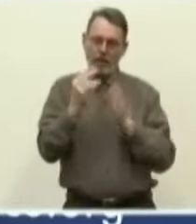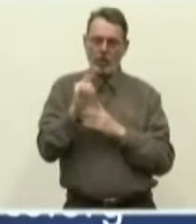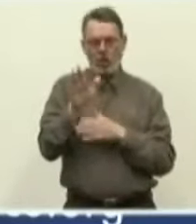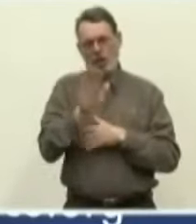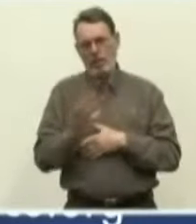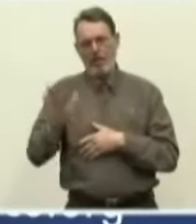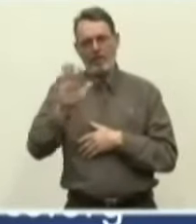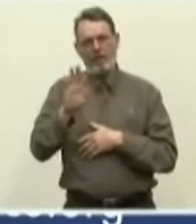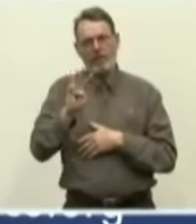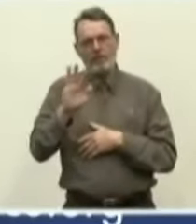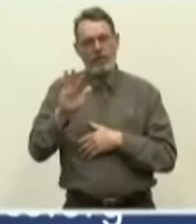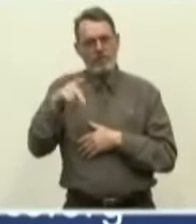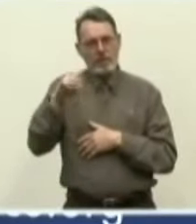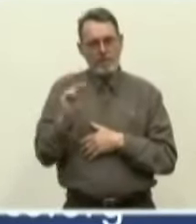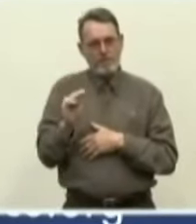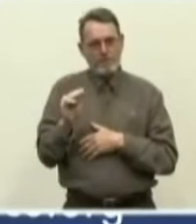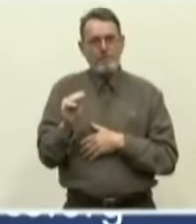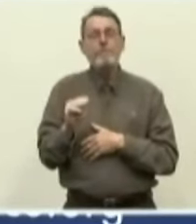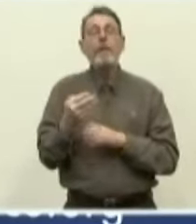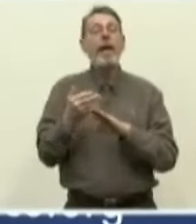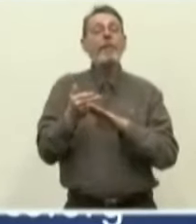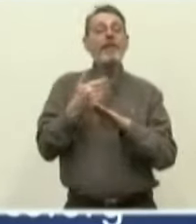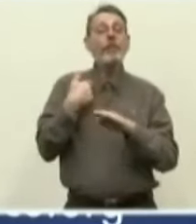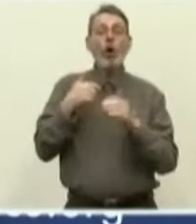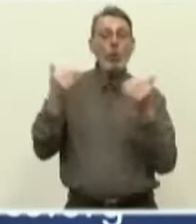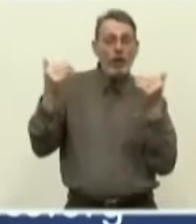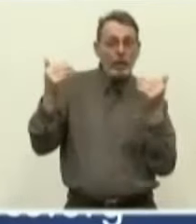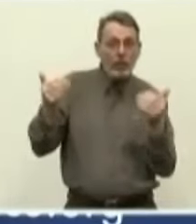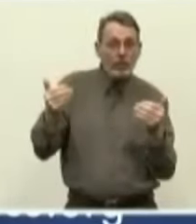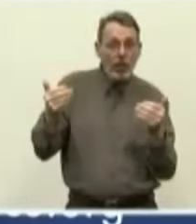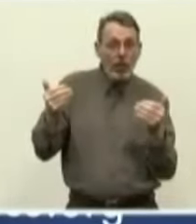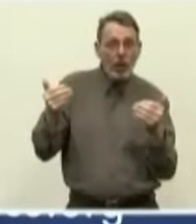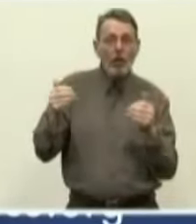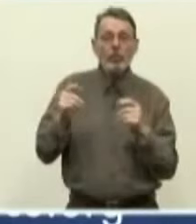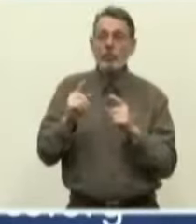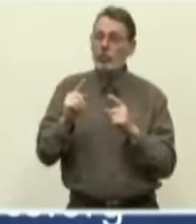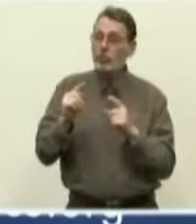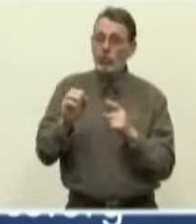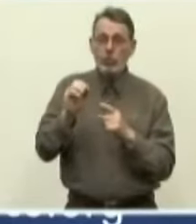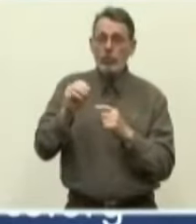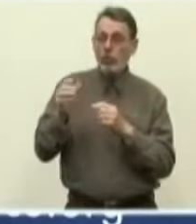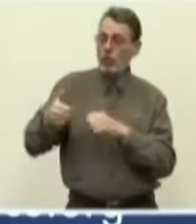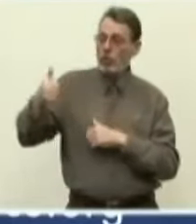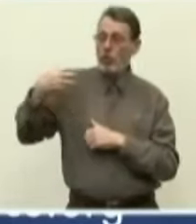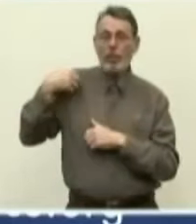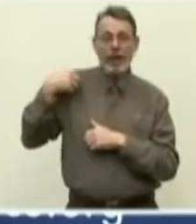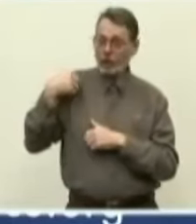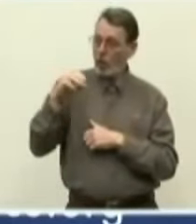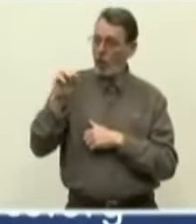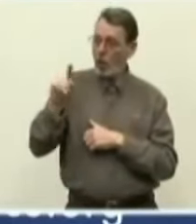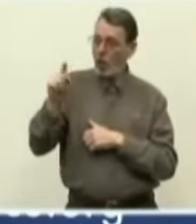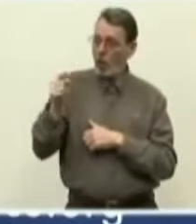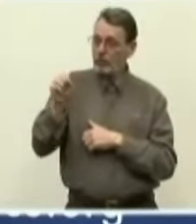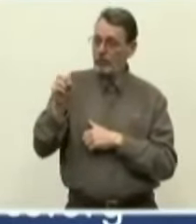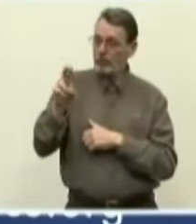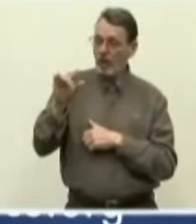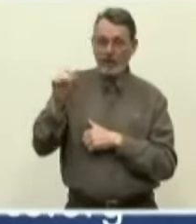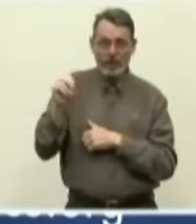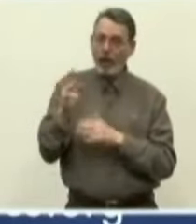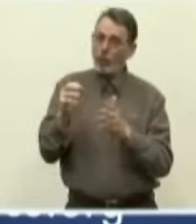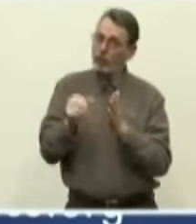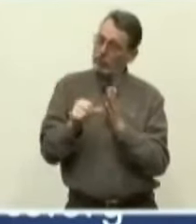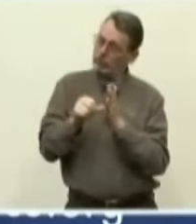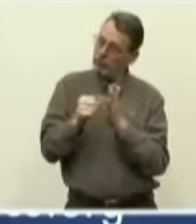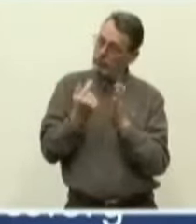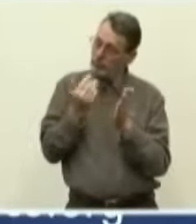p.m. And before we move on to Commander O'Sullivan, I just want to reiterate,